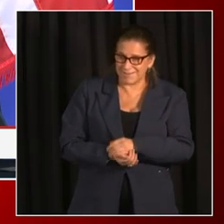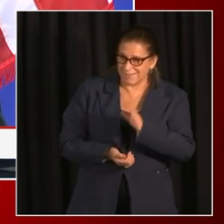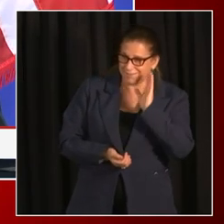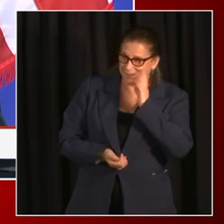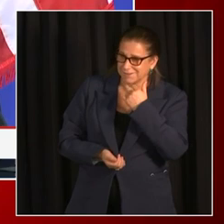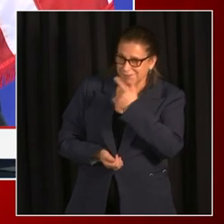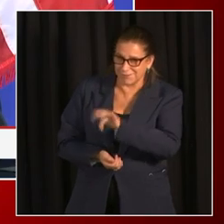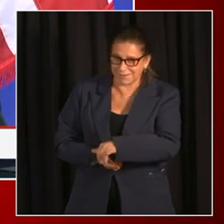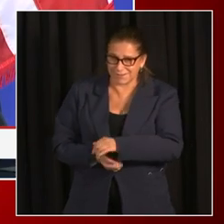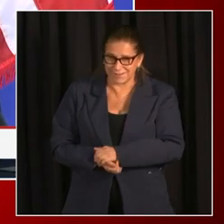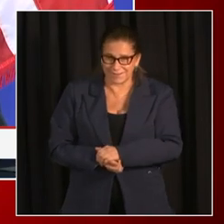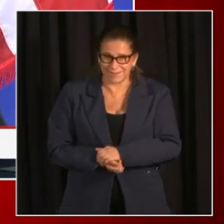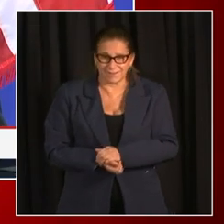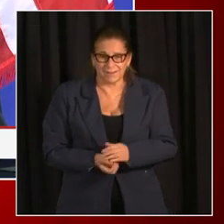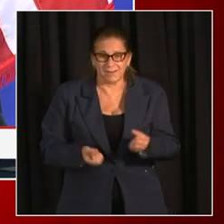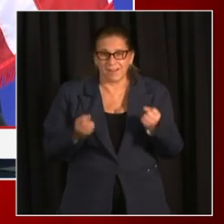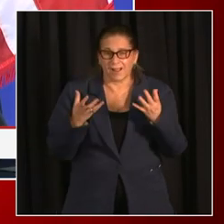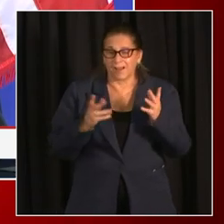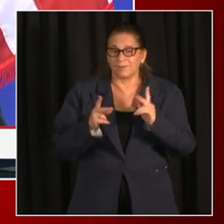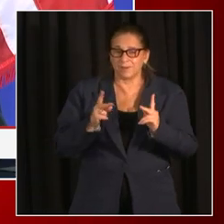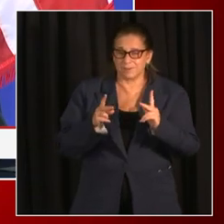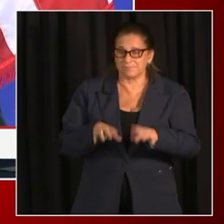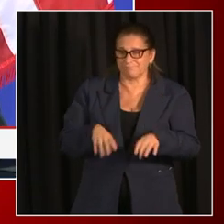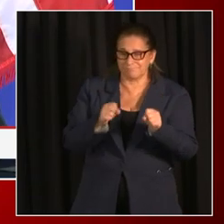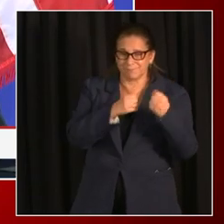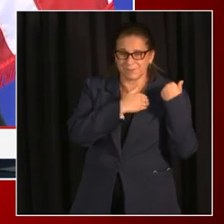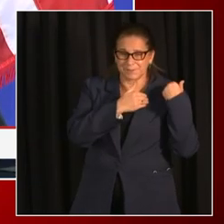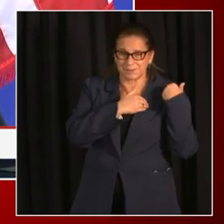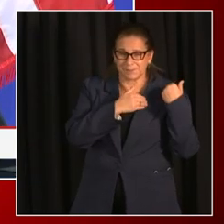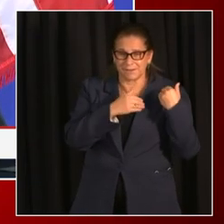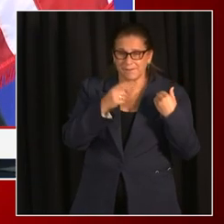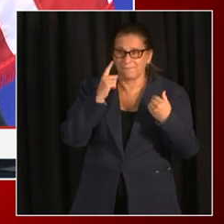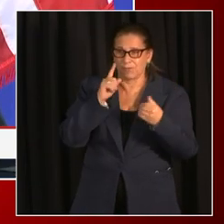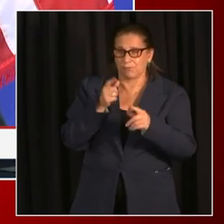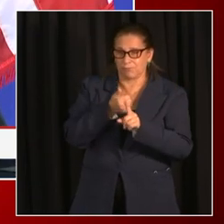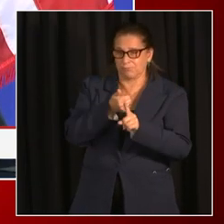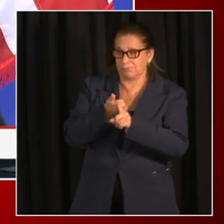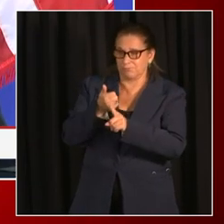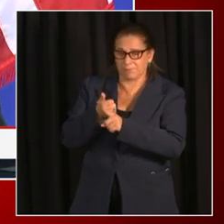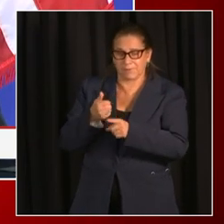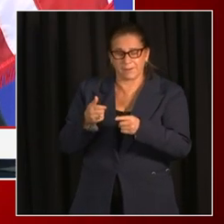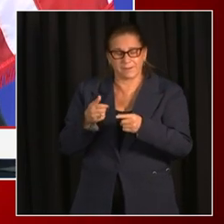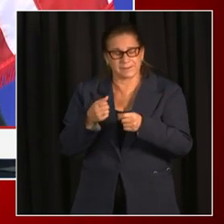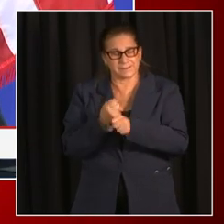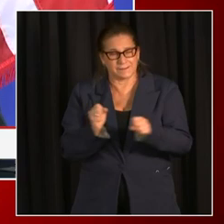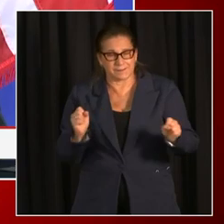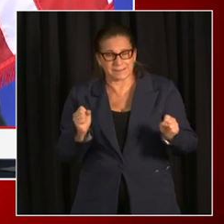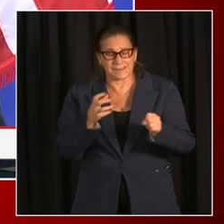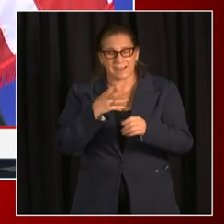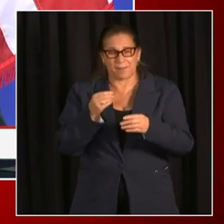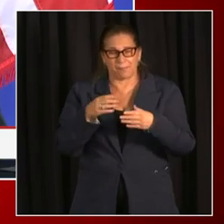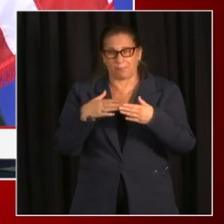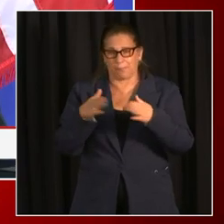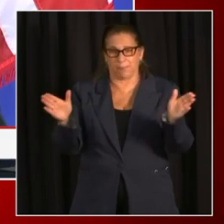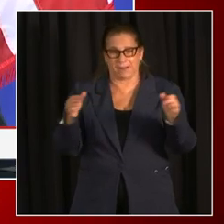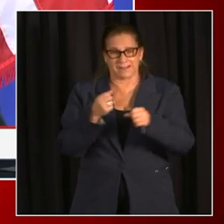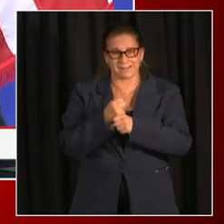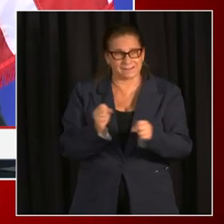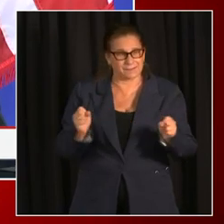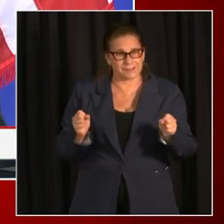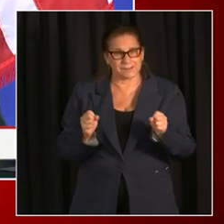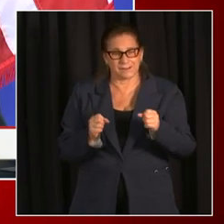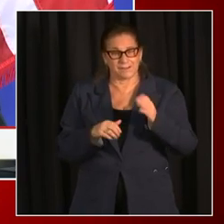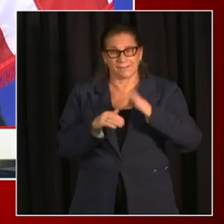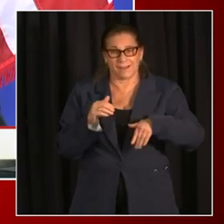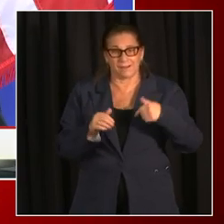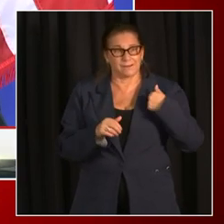is there are a lot of people responsible for public safety in a community, but no more than the commander and